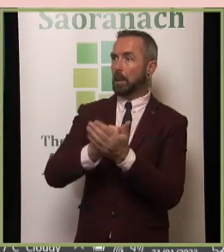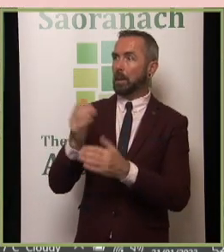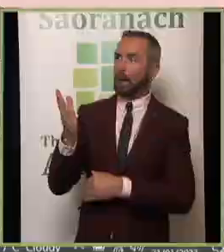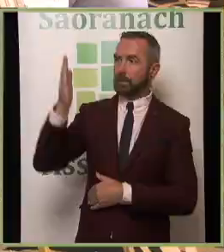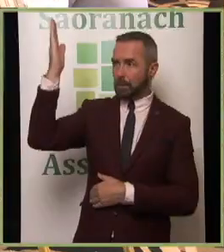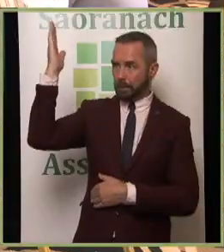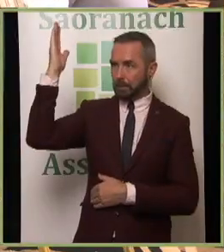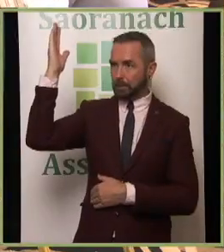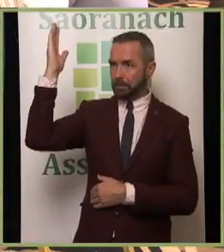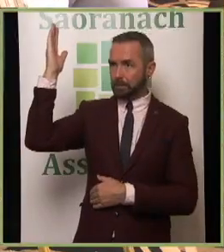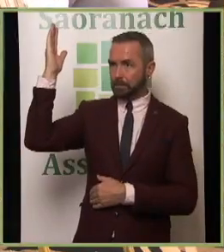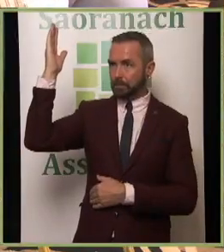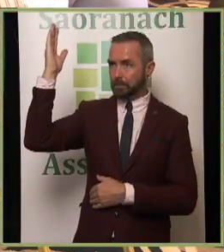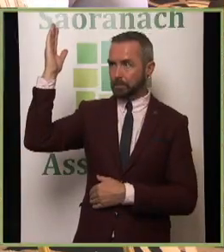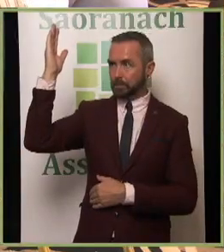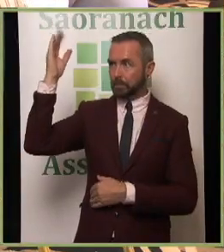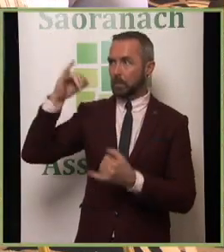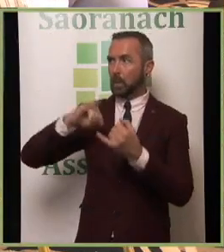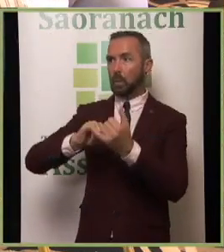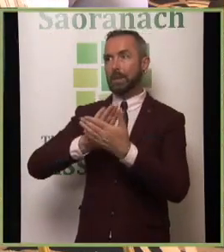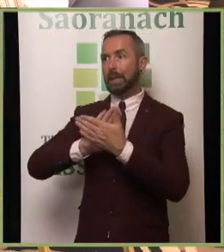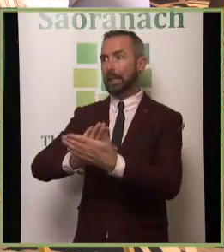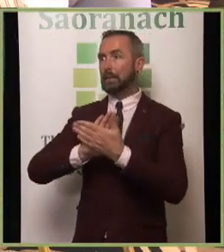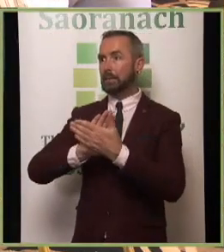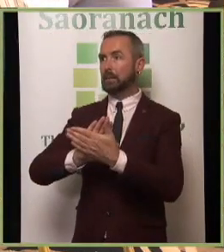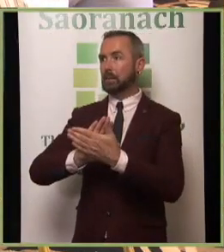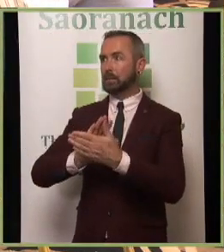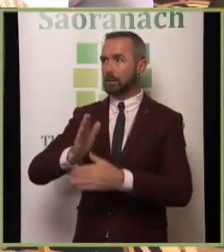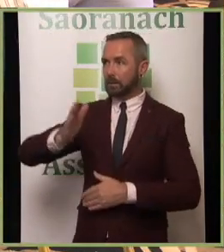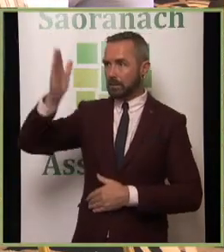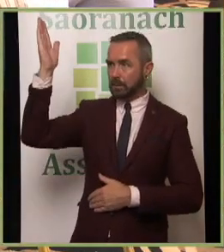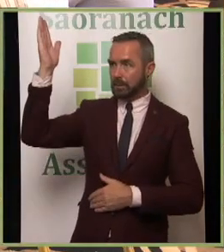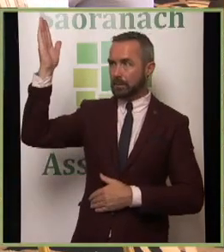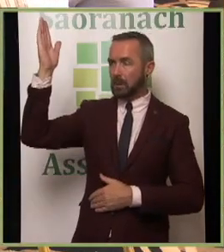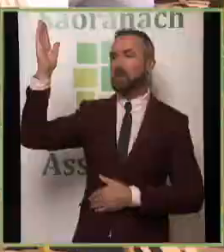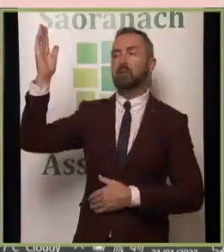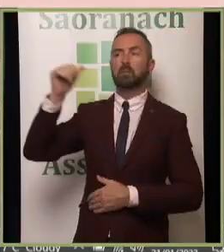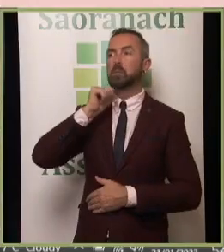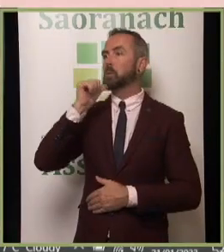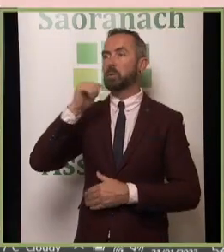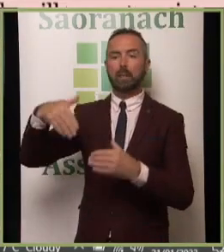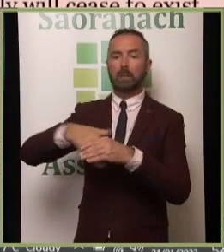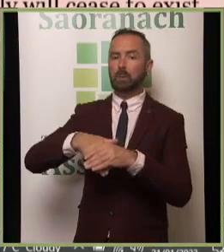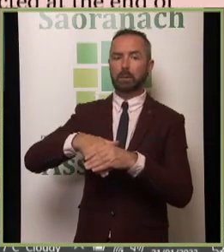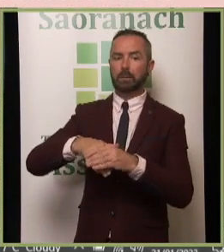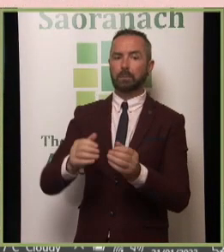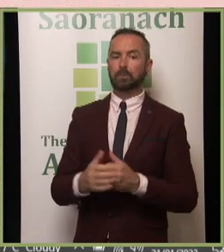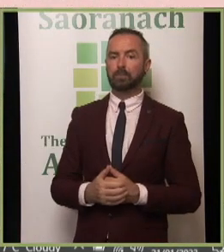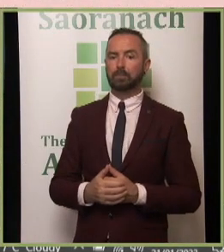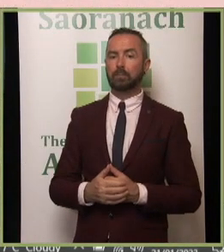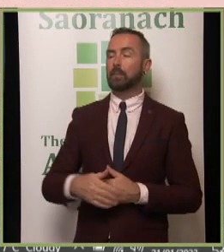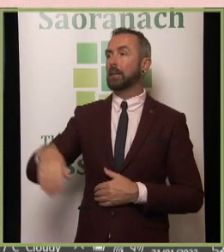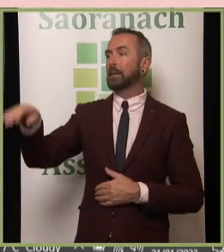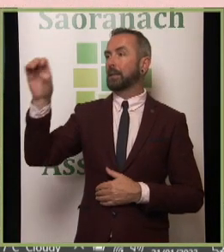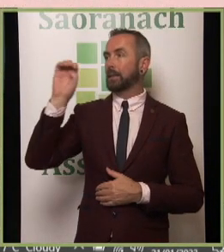hand. And all those against, please raise your hand. Okay, it's not included. All those